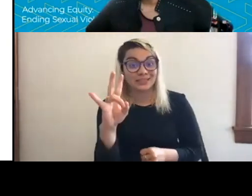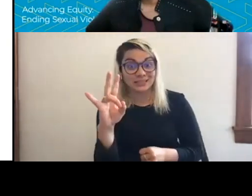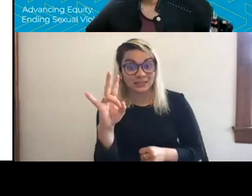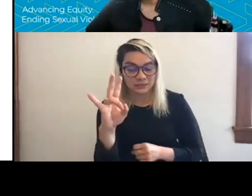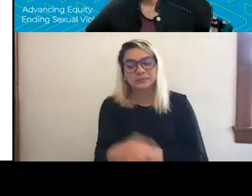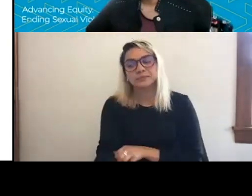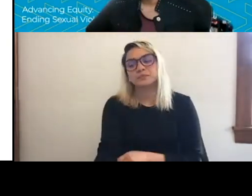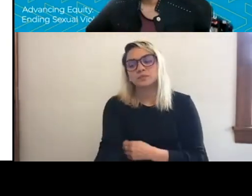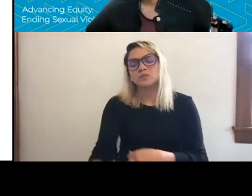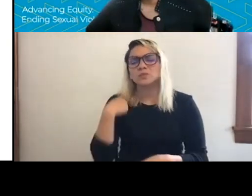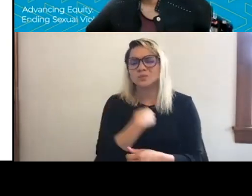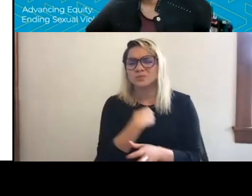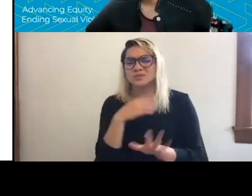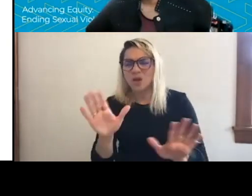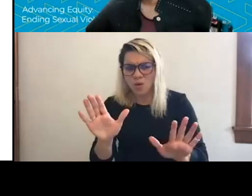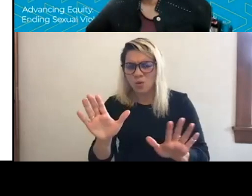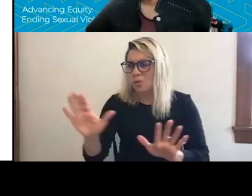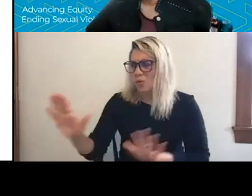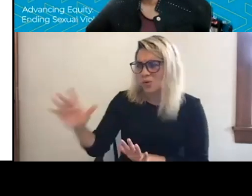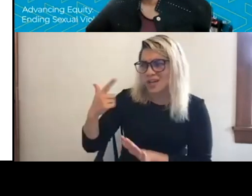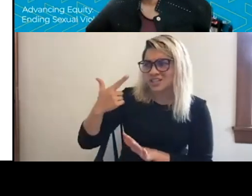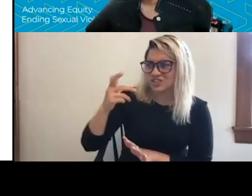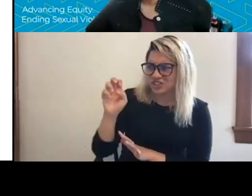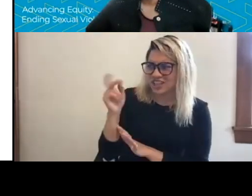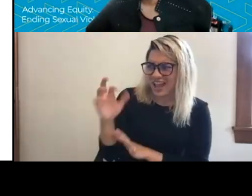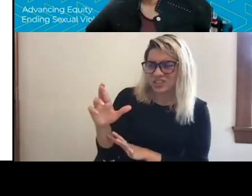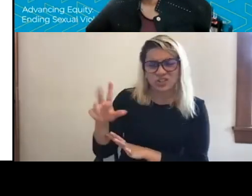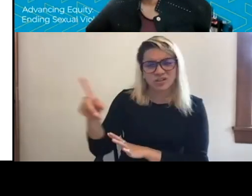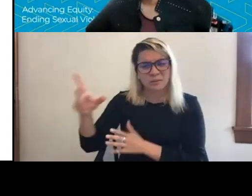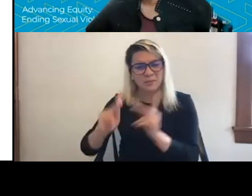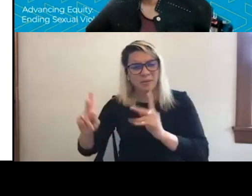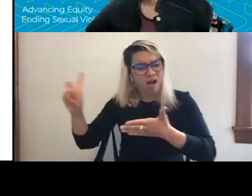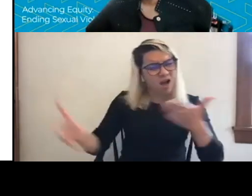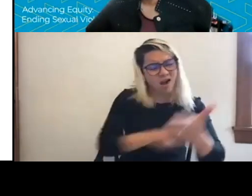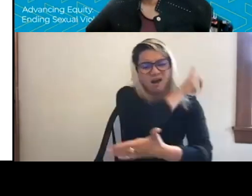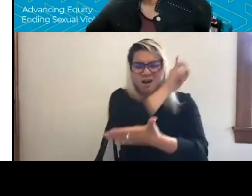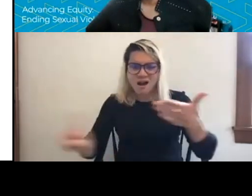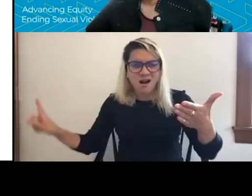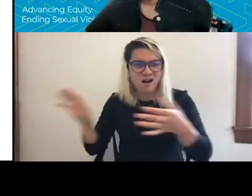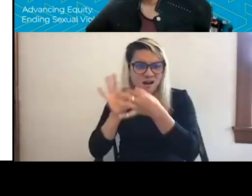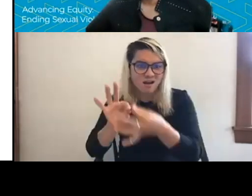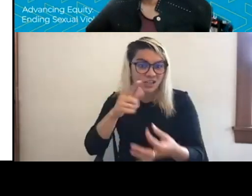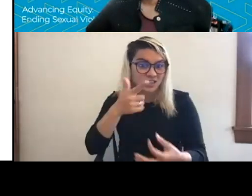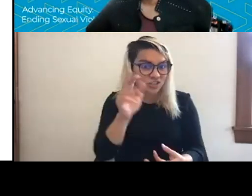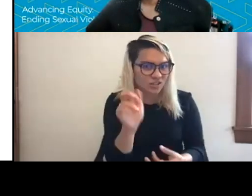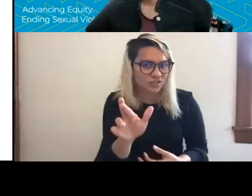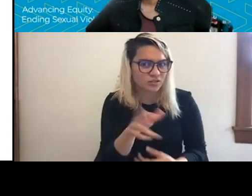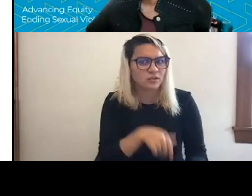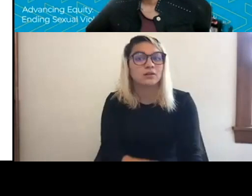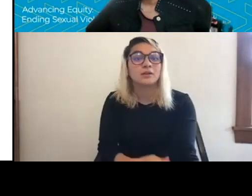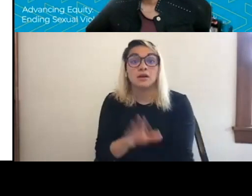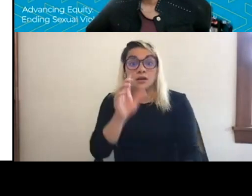or genderized scapegoats also, and like, to be clear, this research project